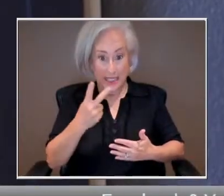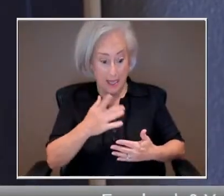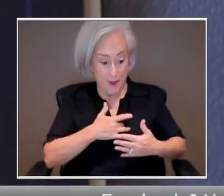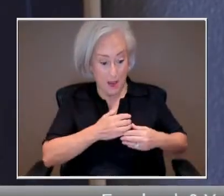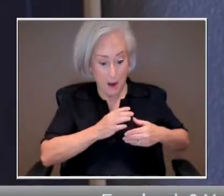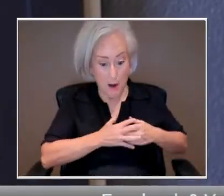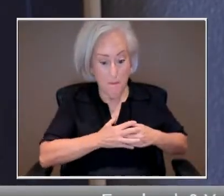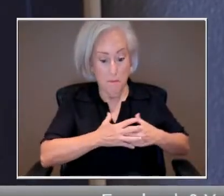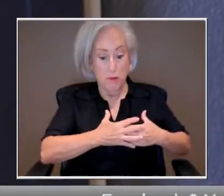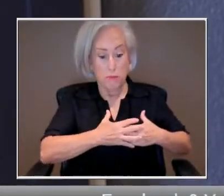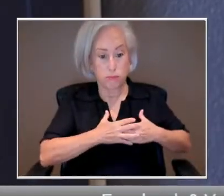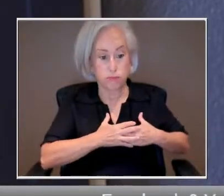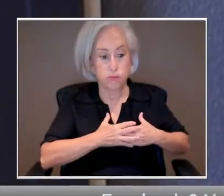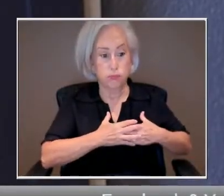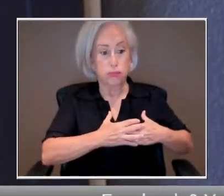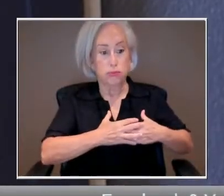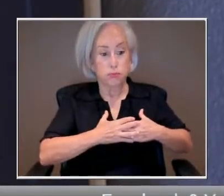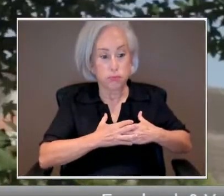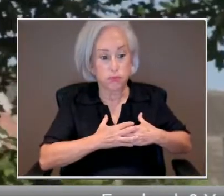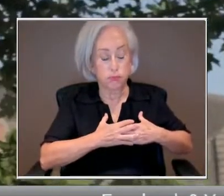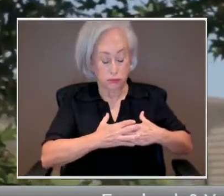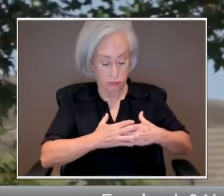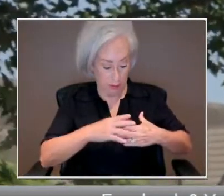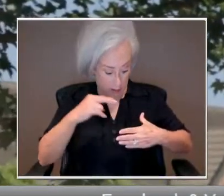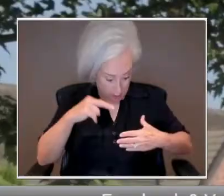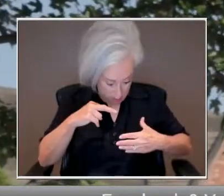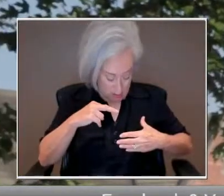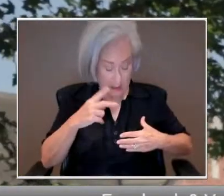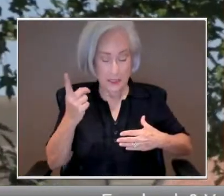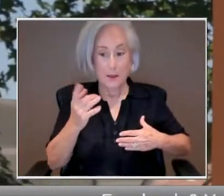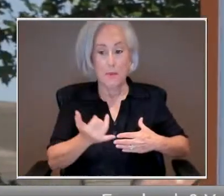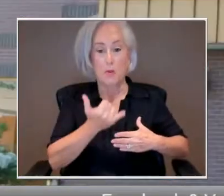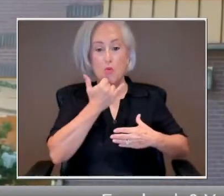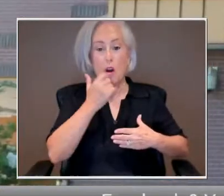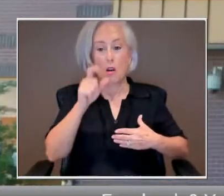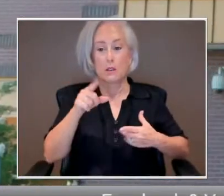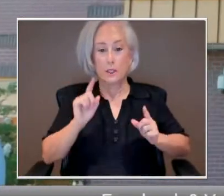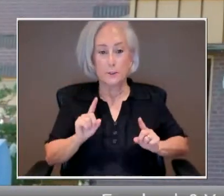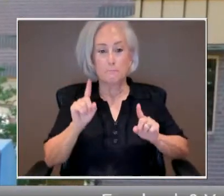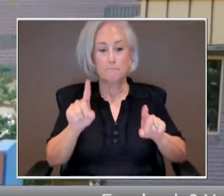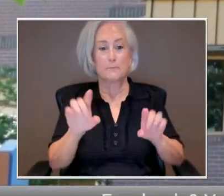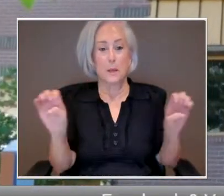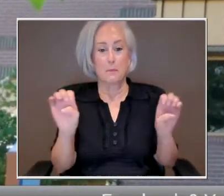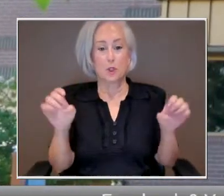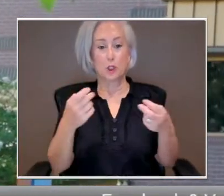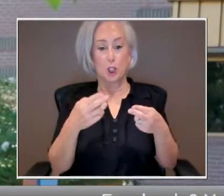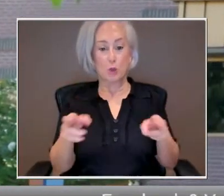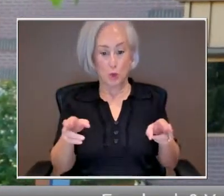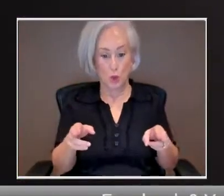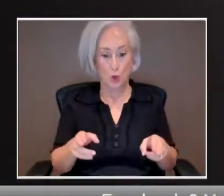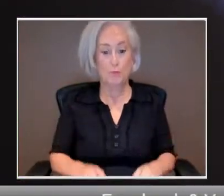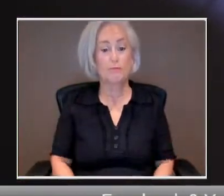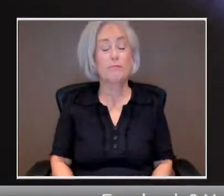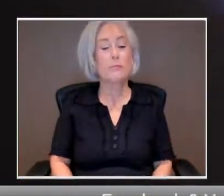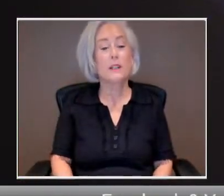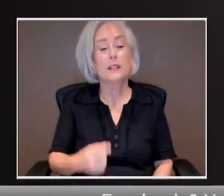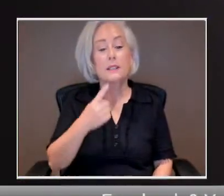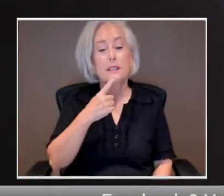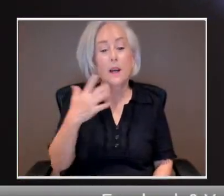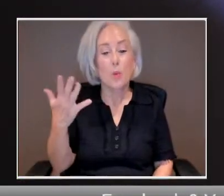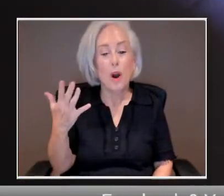was like, okay, something's wrong. I need to get to an ER. The doctors there told her she was having a tachycardia